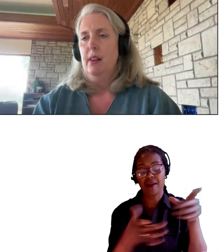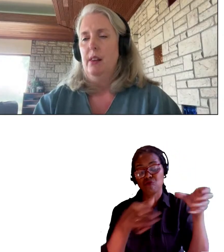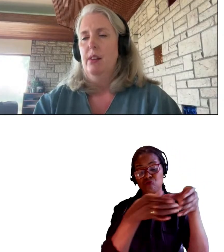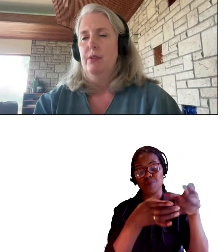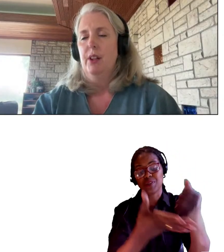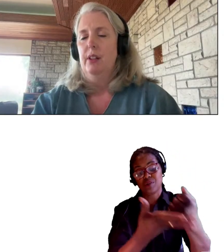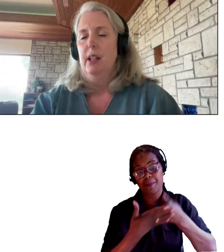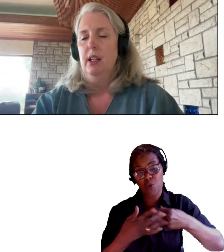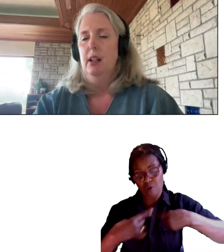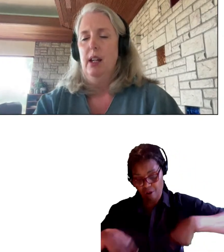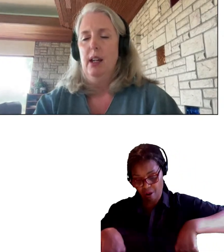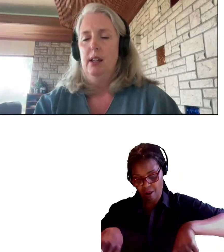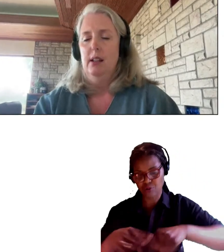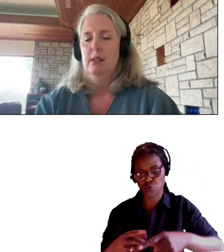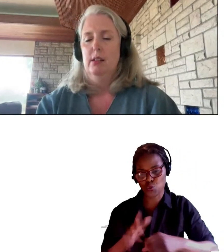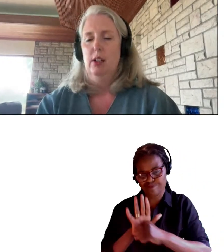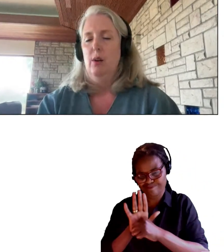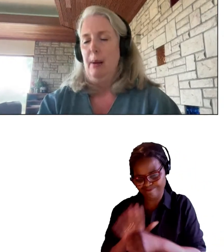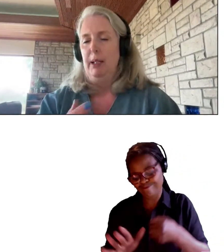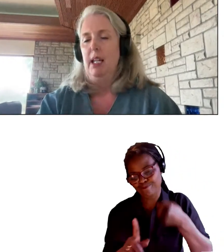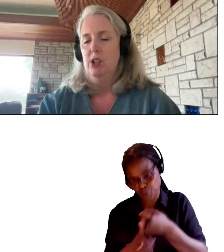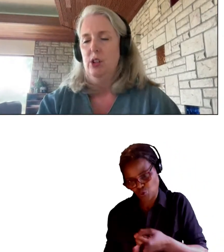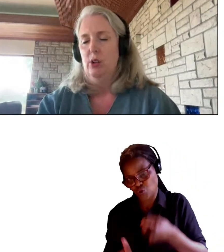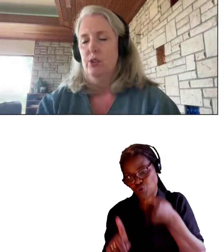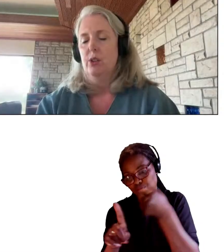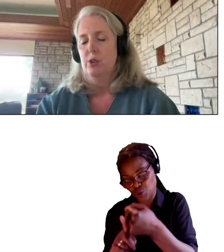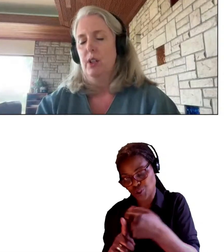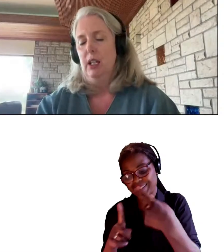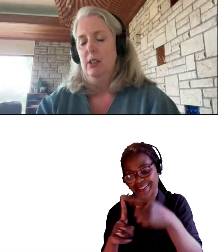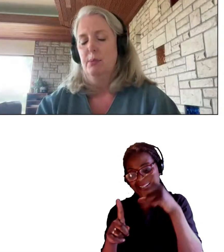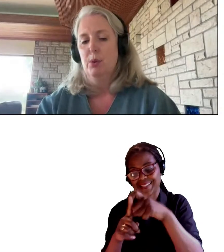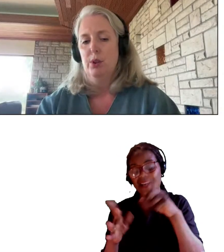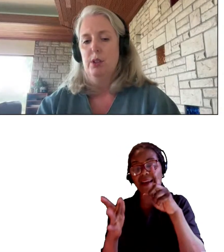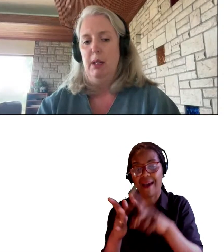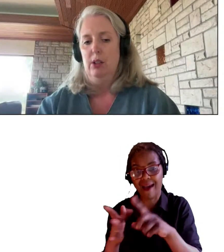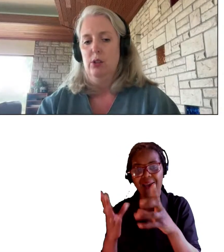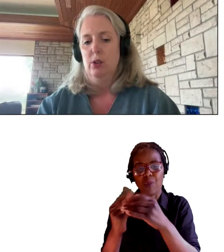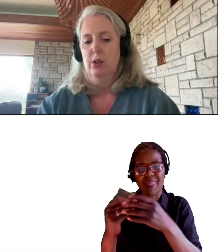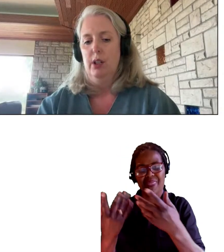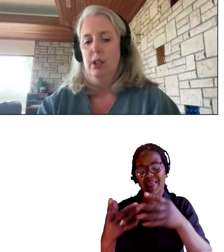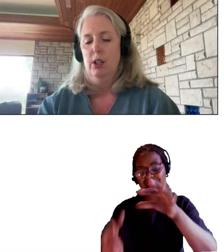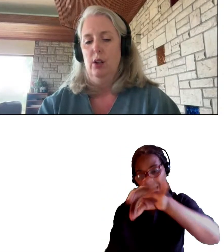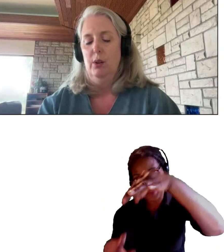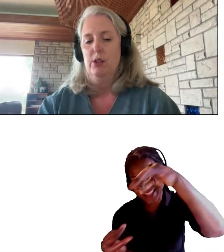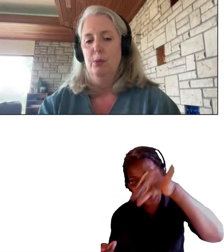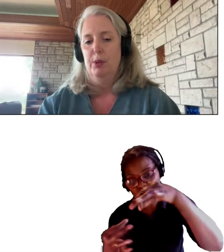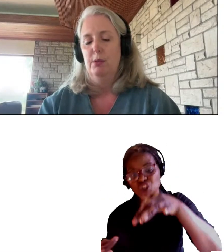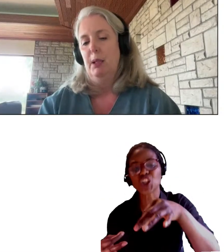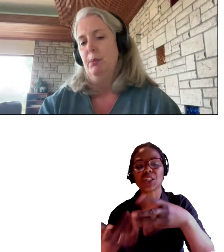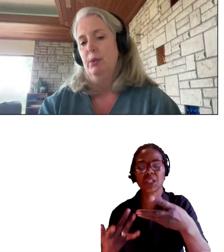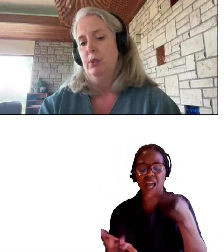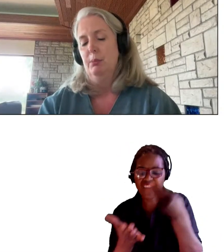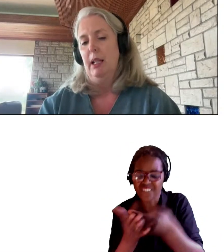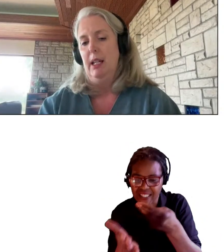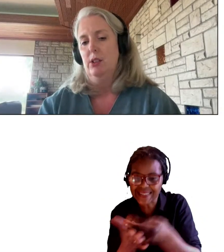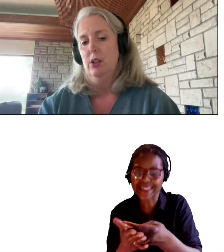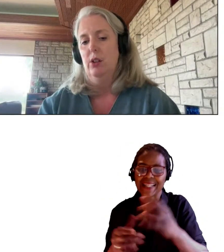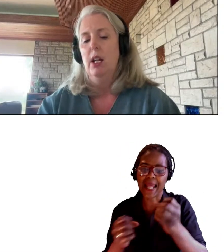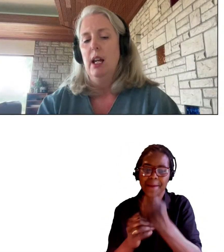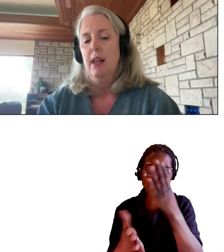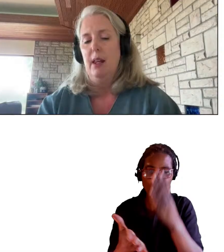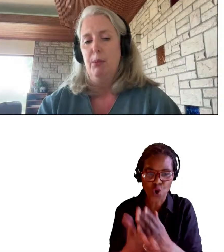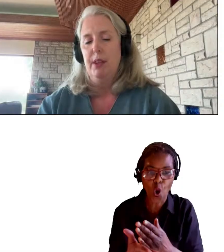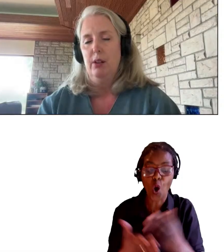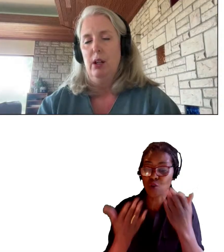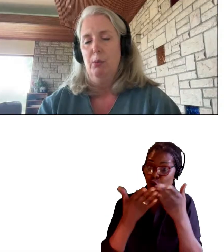processes within the funding, application, and also our training and support to make sure that it's open to people to apply